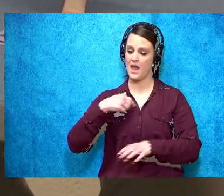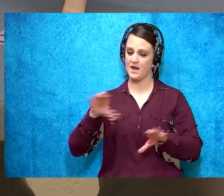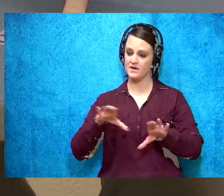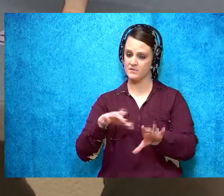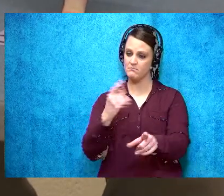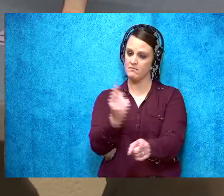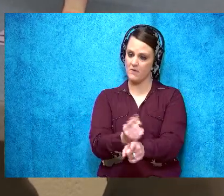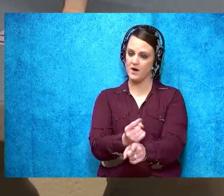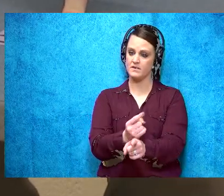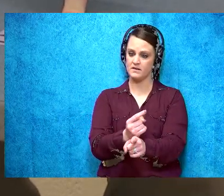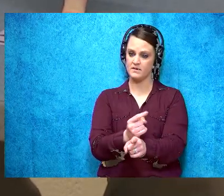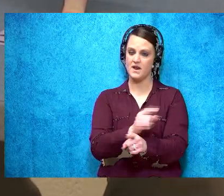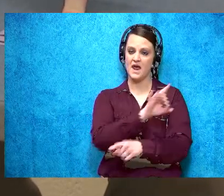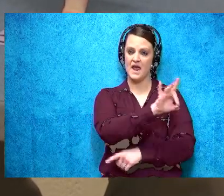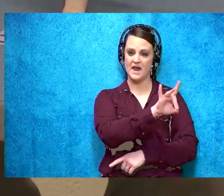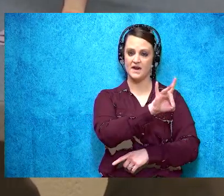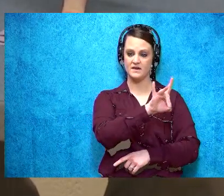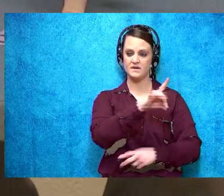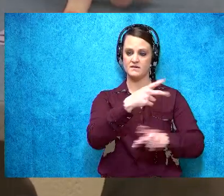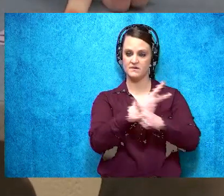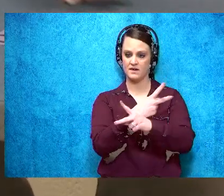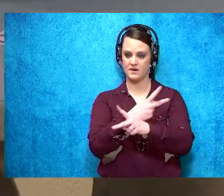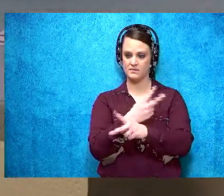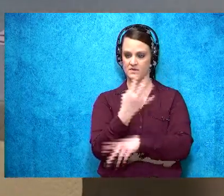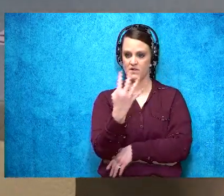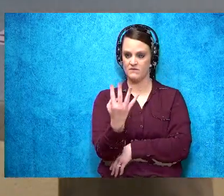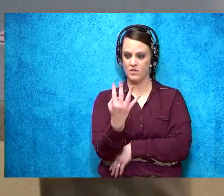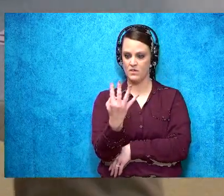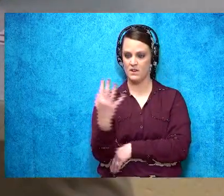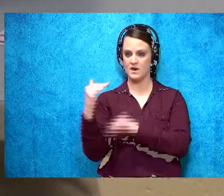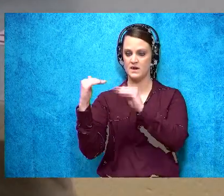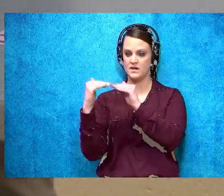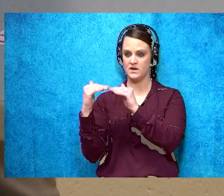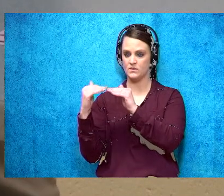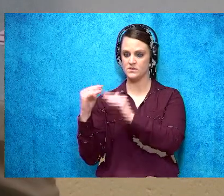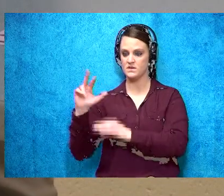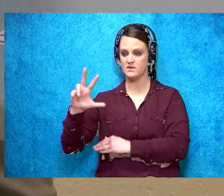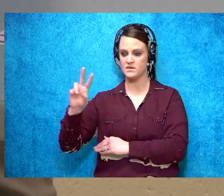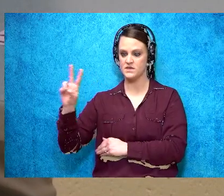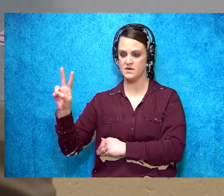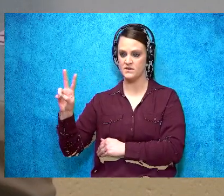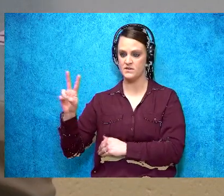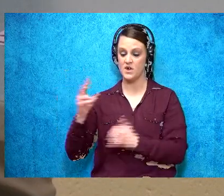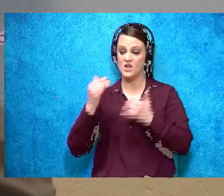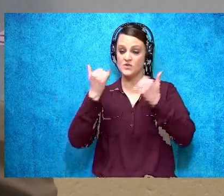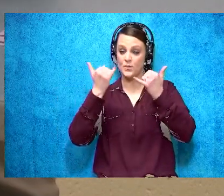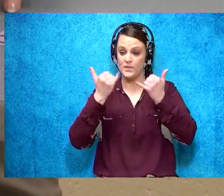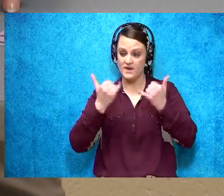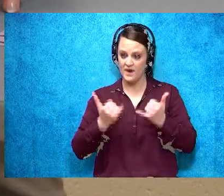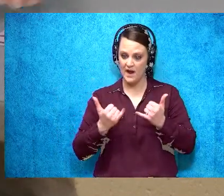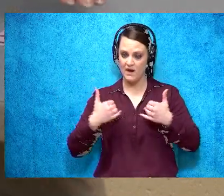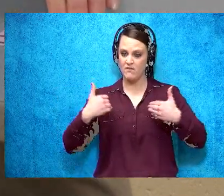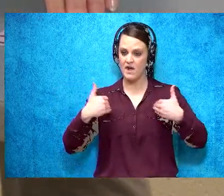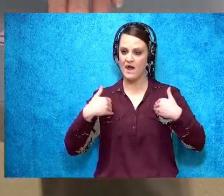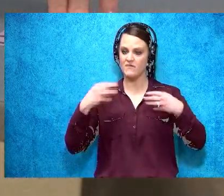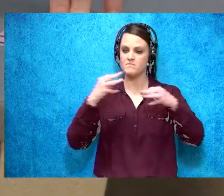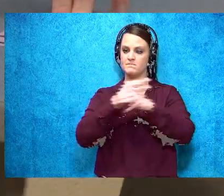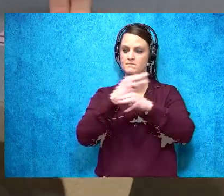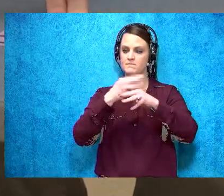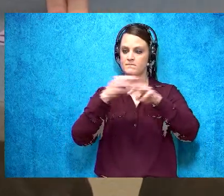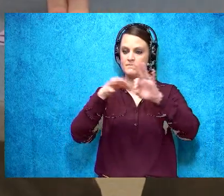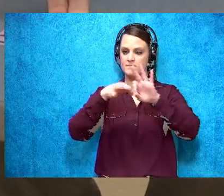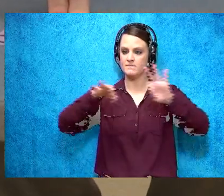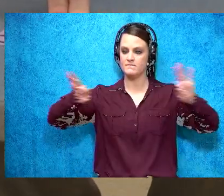believe 8 times 4 is 32. So now I have an equation by manipulating my cards to